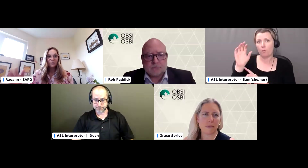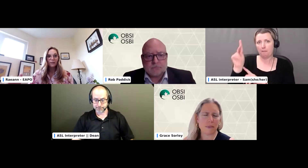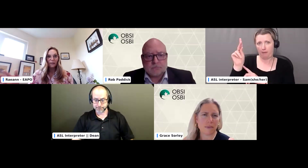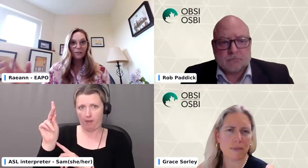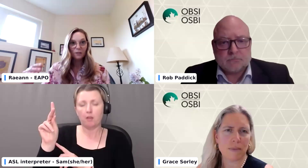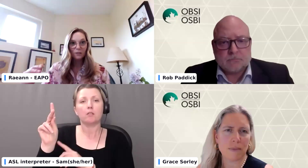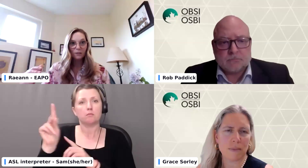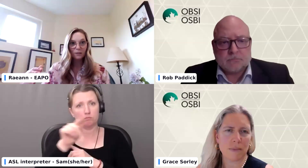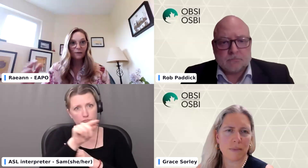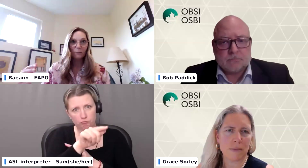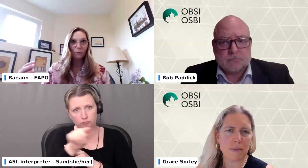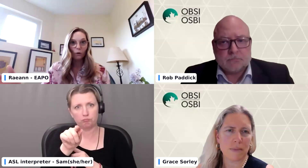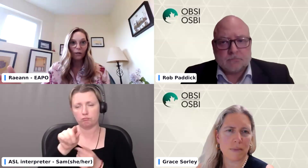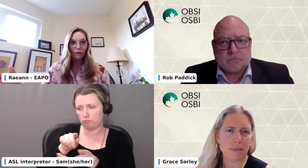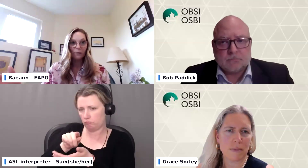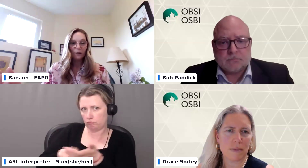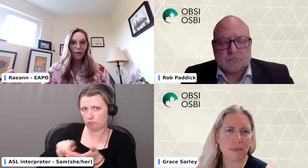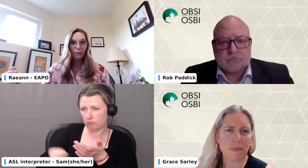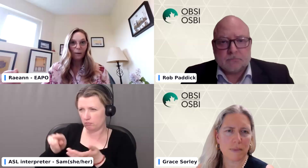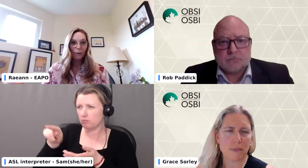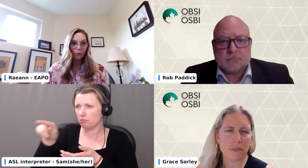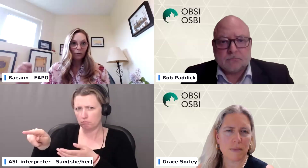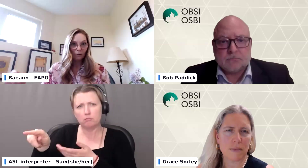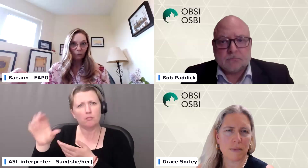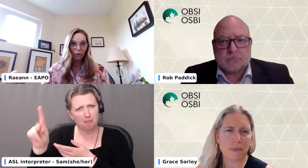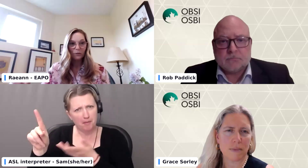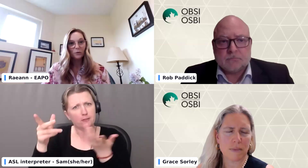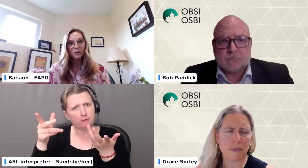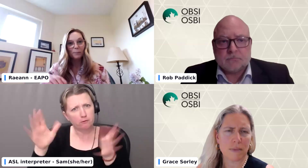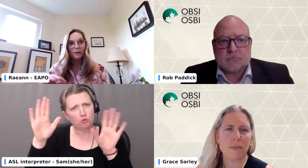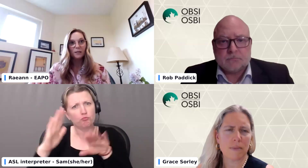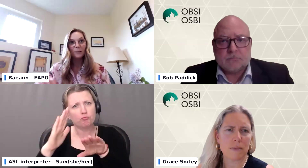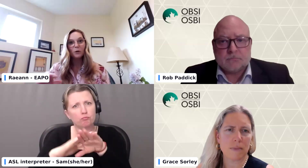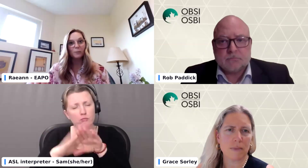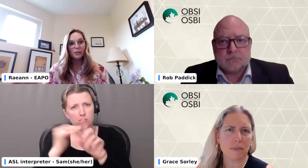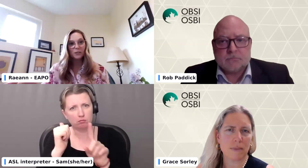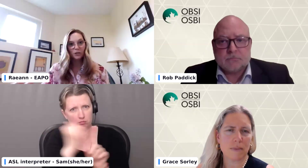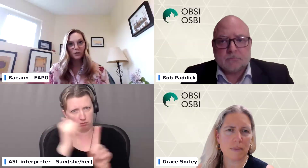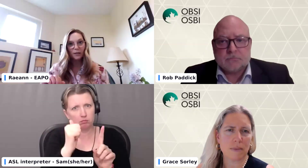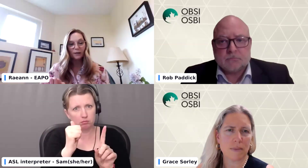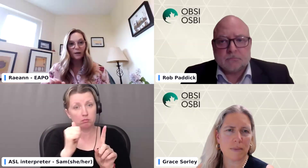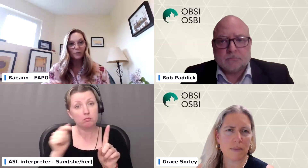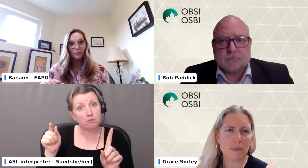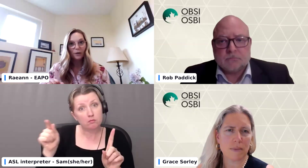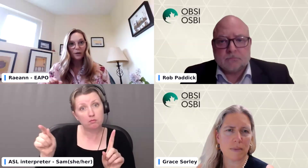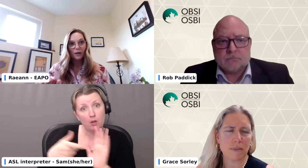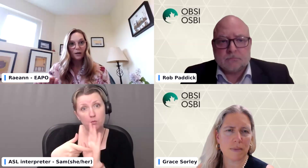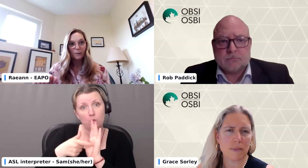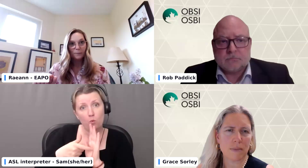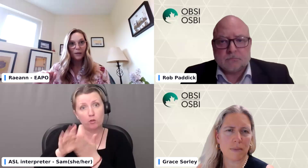they said that they had given some warning about the fraudulent. So do the banks keep documentation then